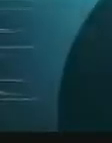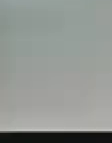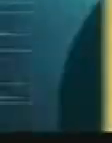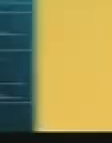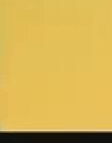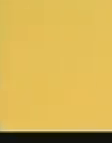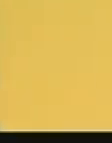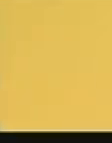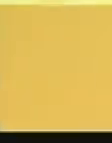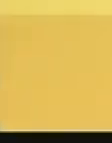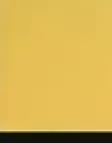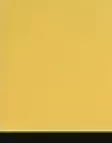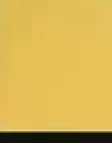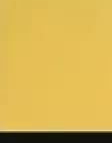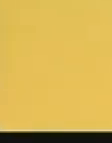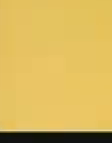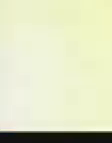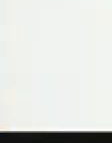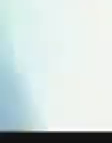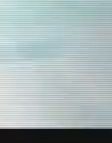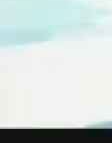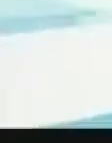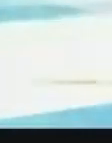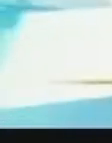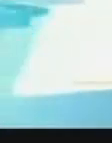Now in HD.